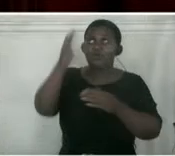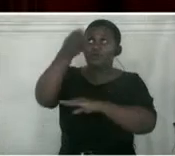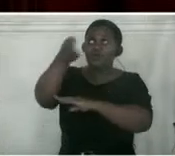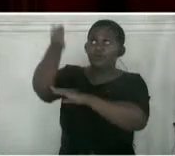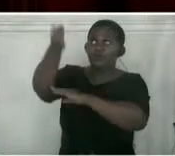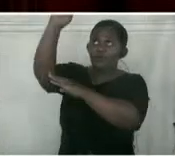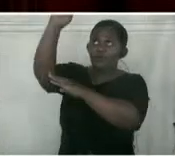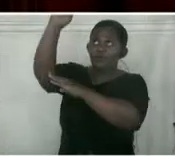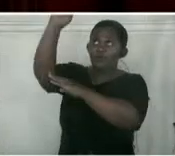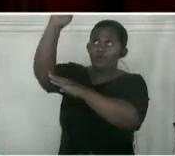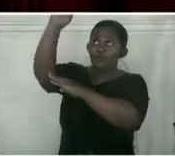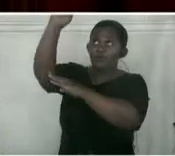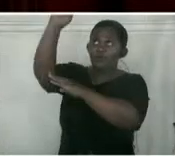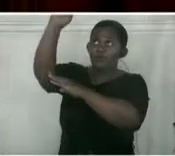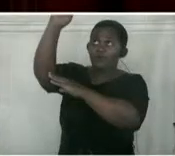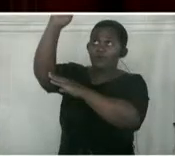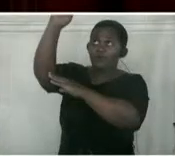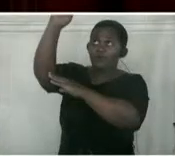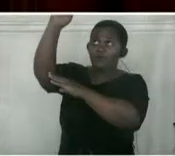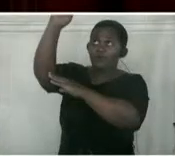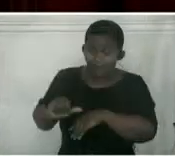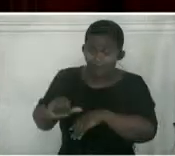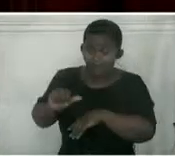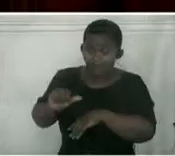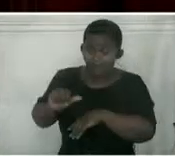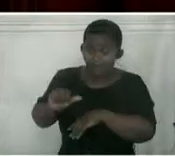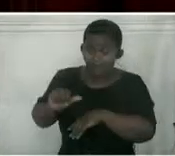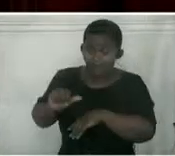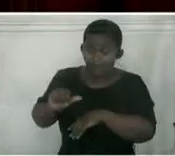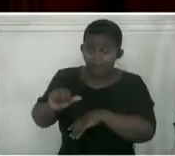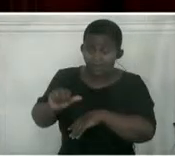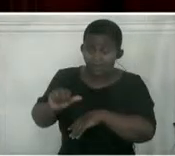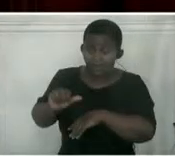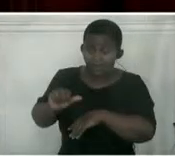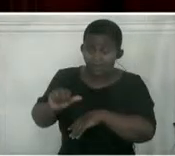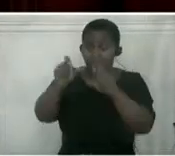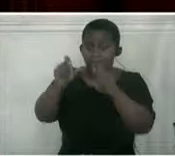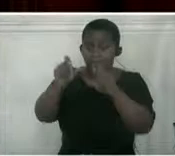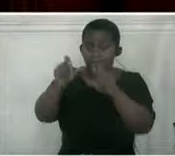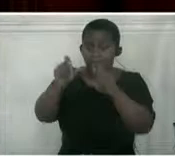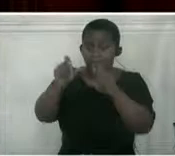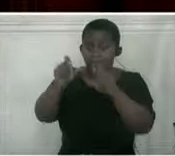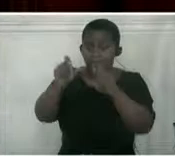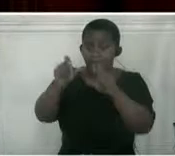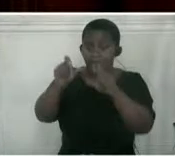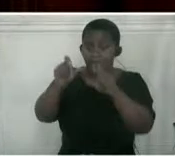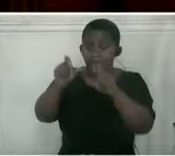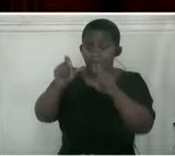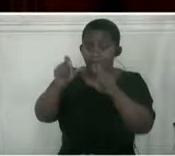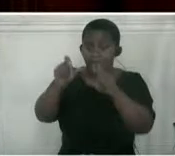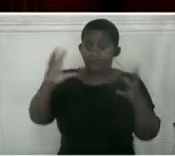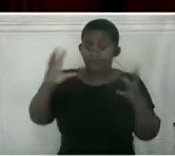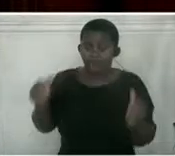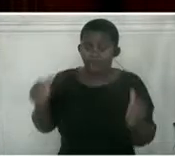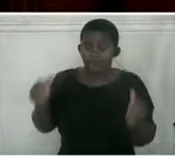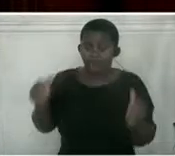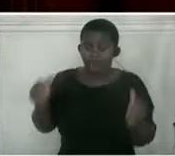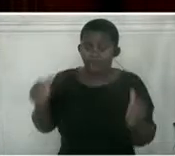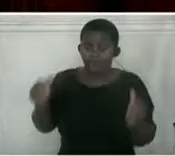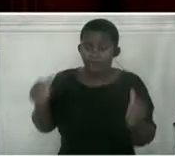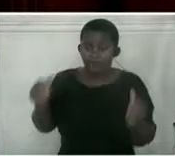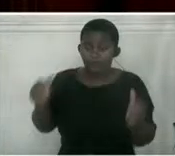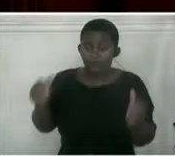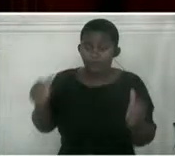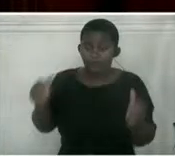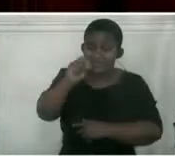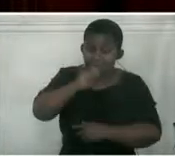God bless Africa, South Africa, and the people of KwaZulu-Natal. Together, let's grow KwaZulu-Natal. And